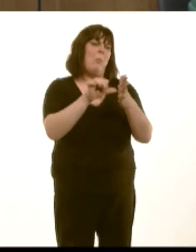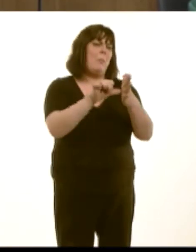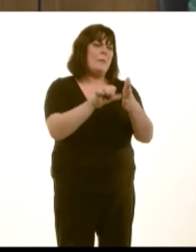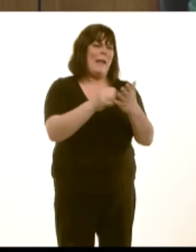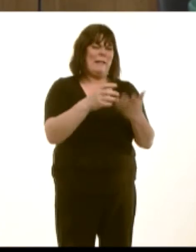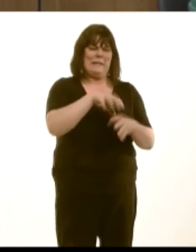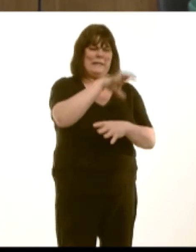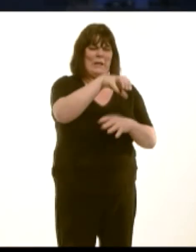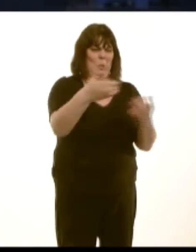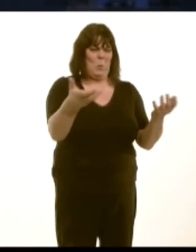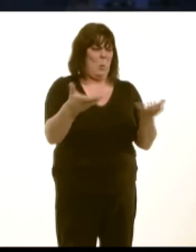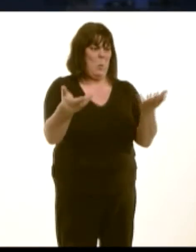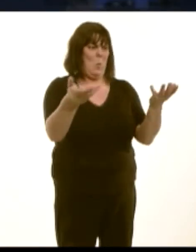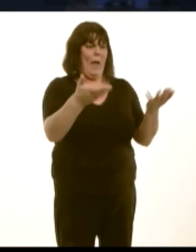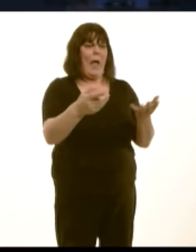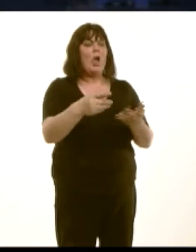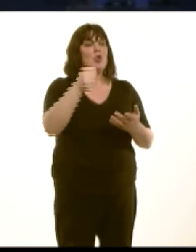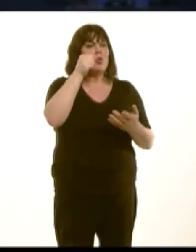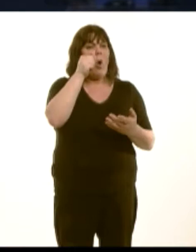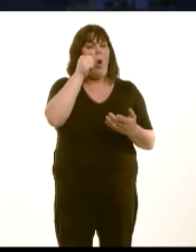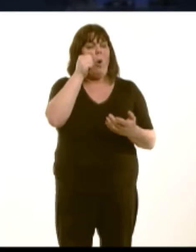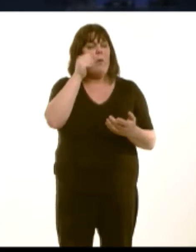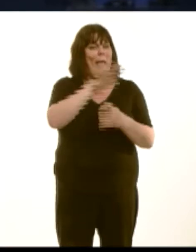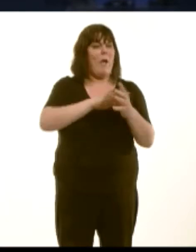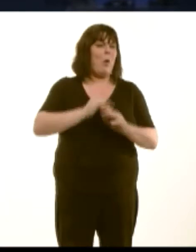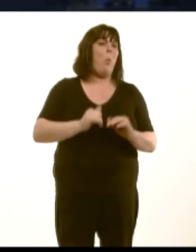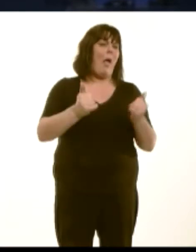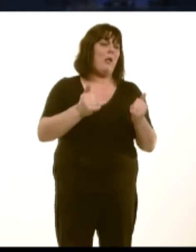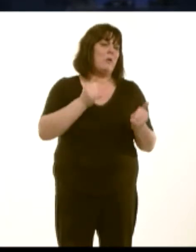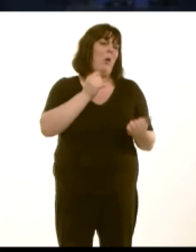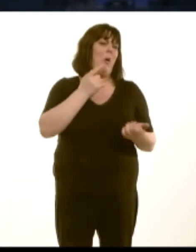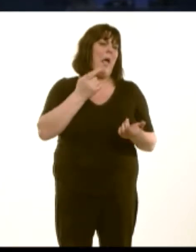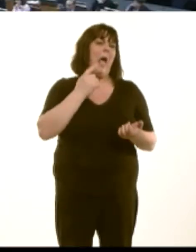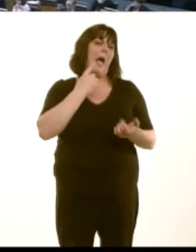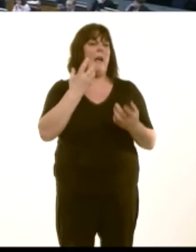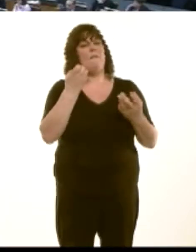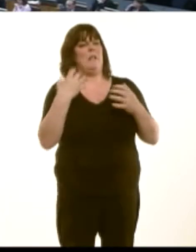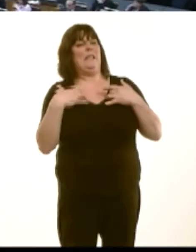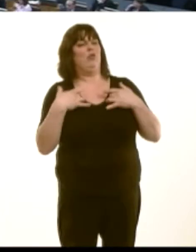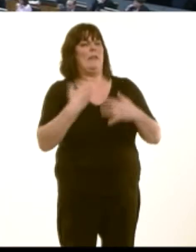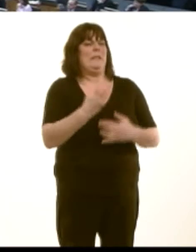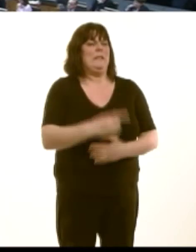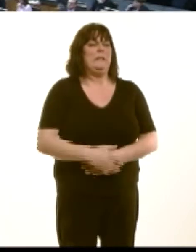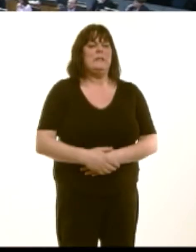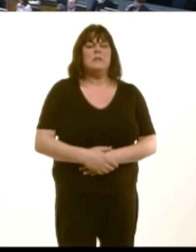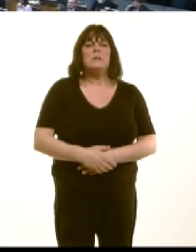placed. And as a member will know, I declare an interest given the fact that I know the area very well indeed. Question 7, Jenny